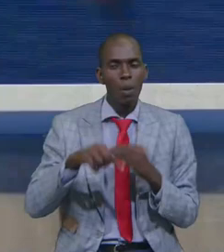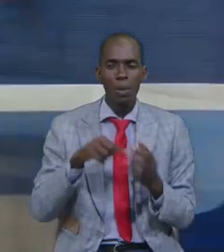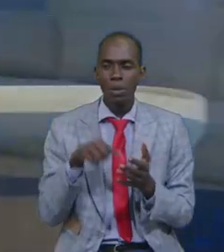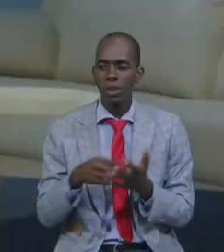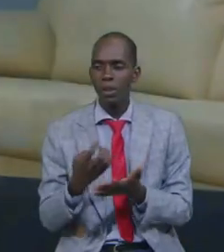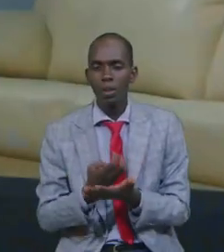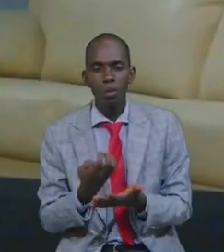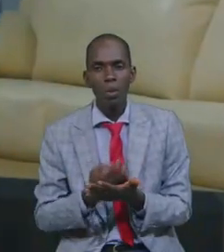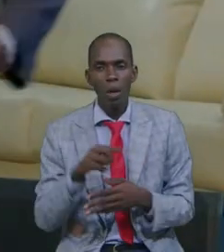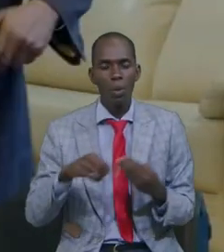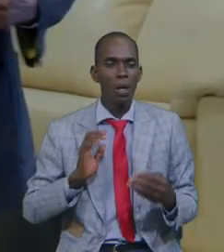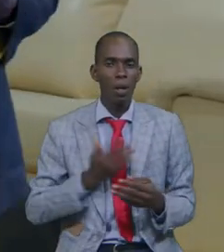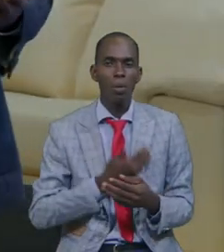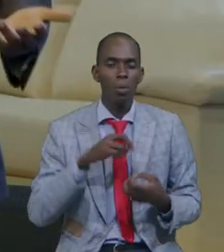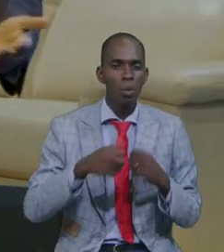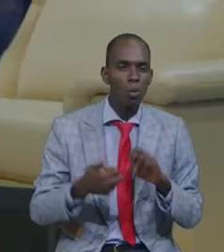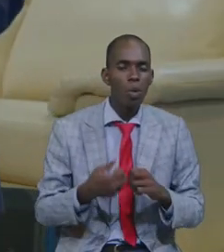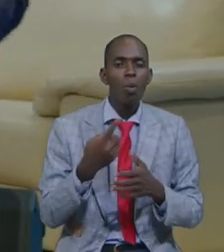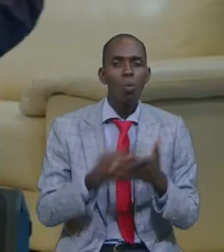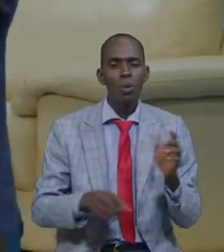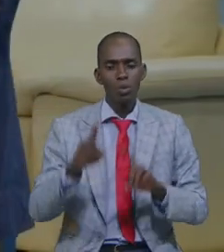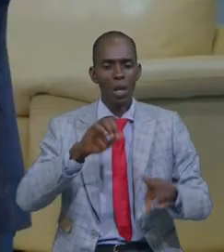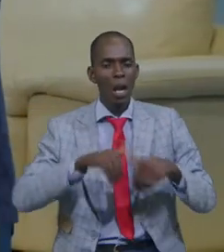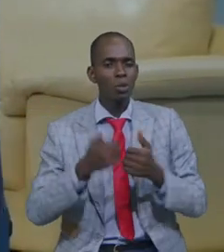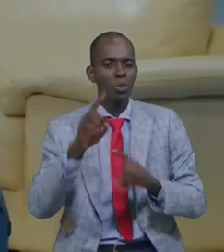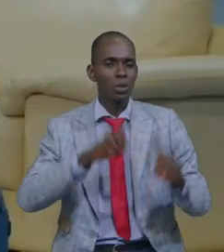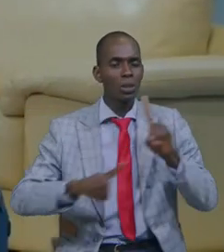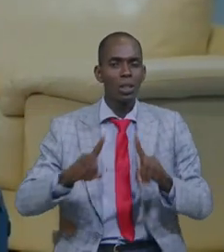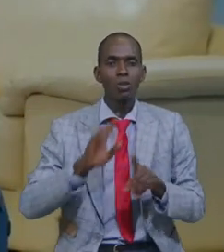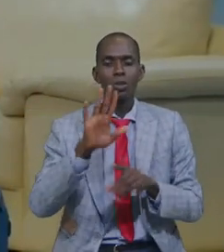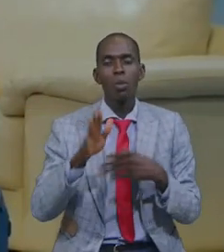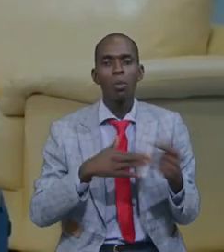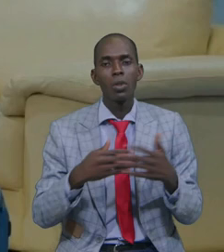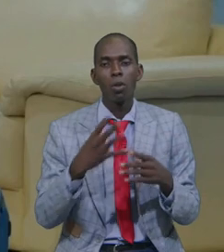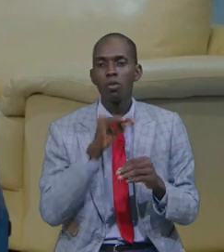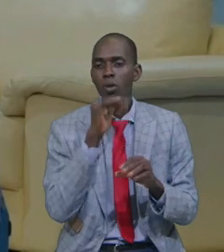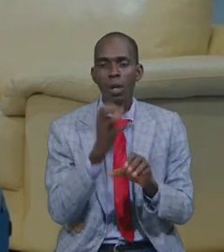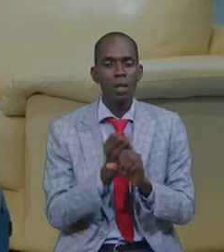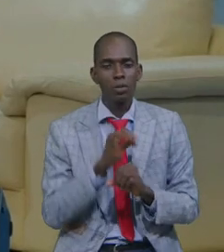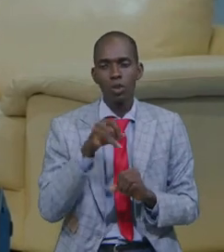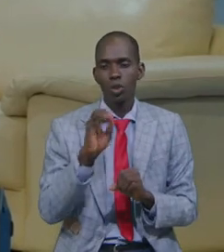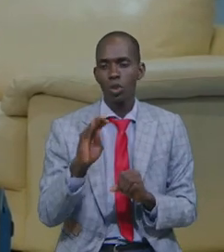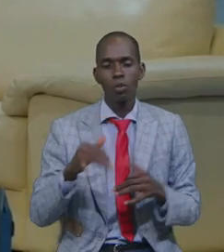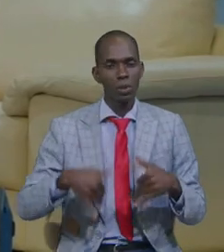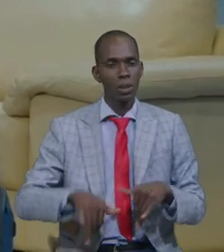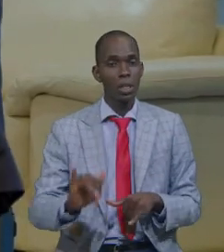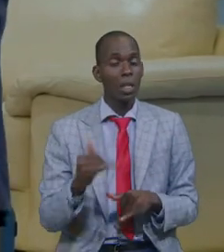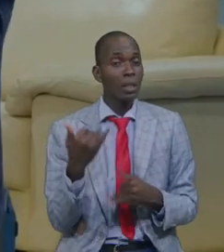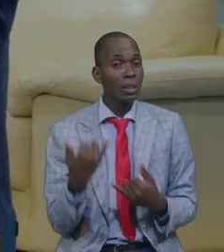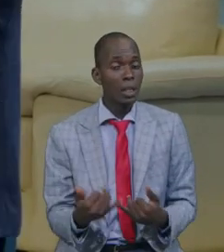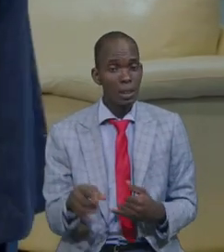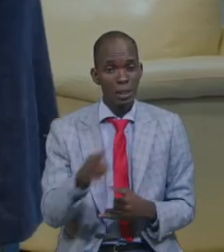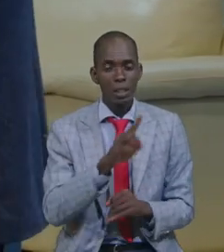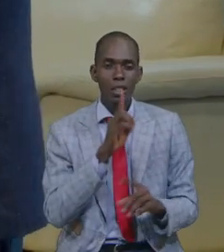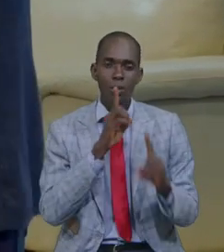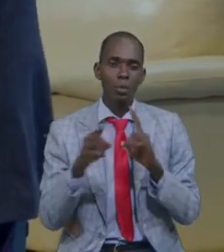talk about our problems? How do we talk about our joblessness? And now they speak against God. They